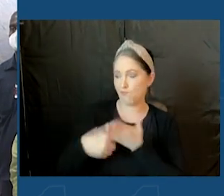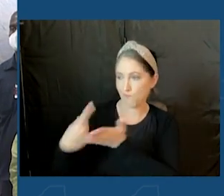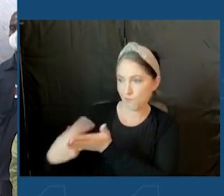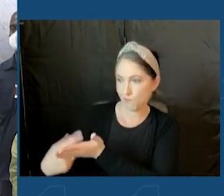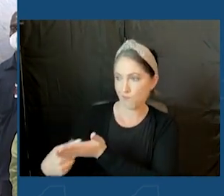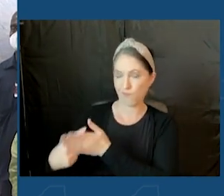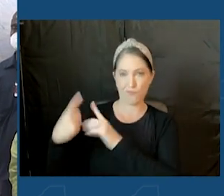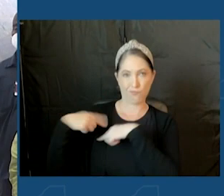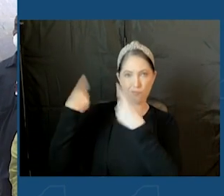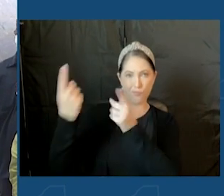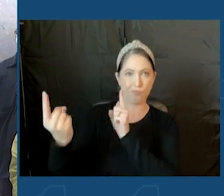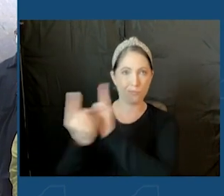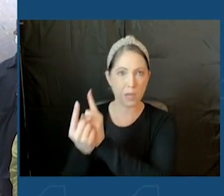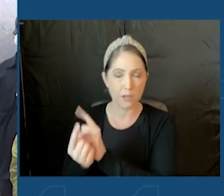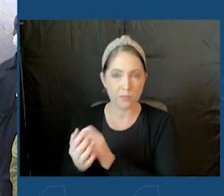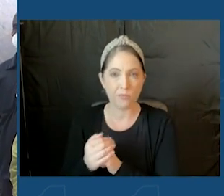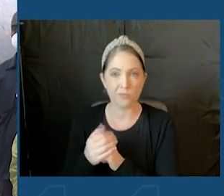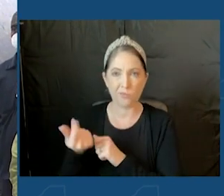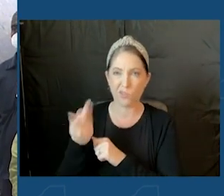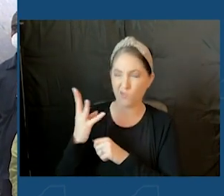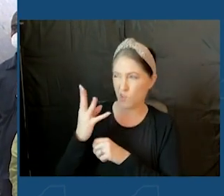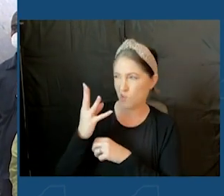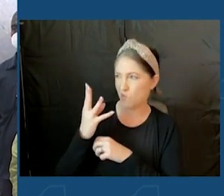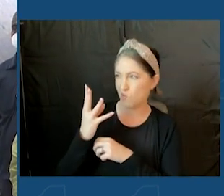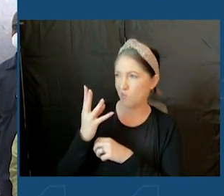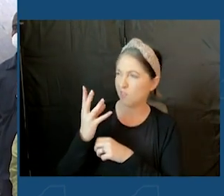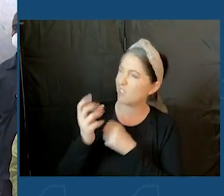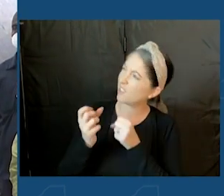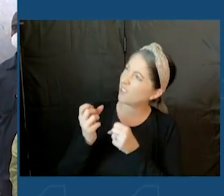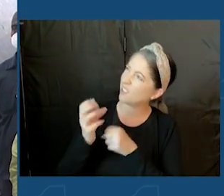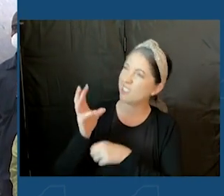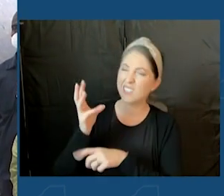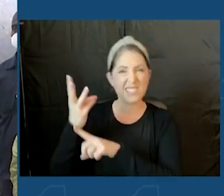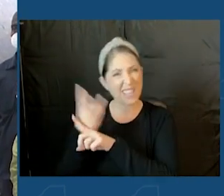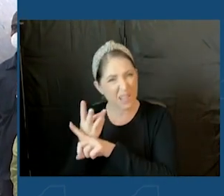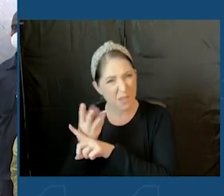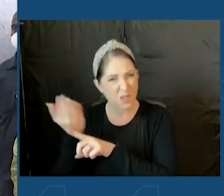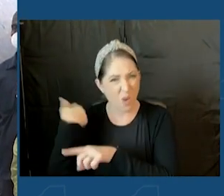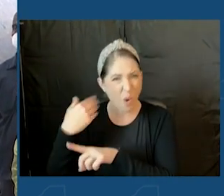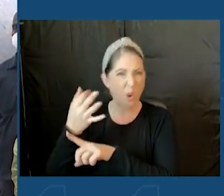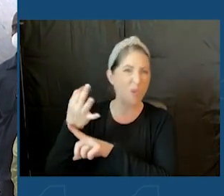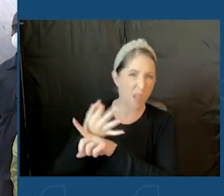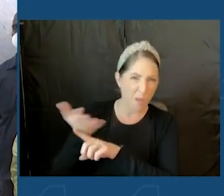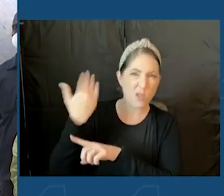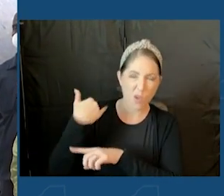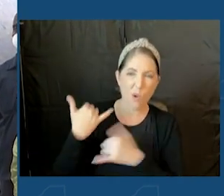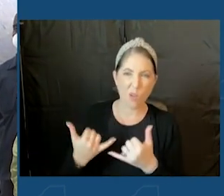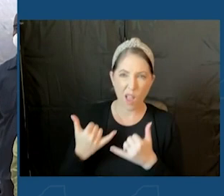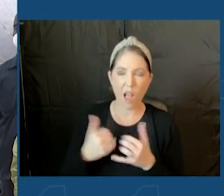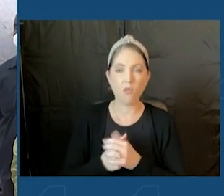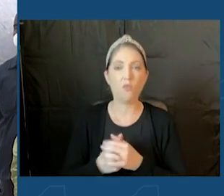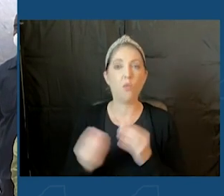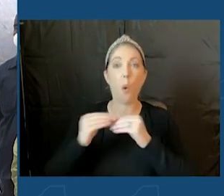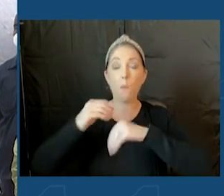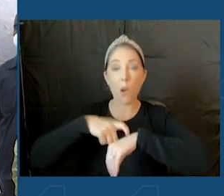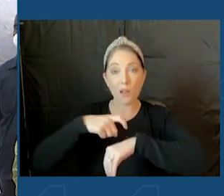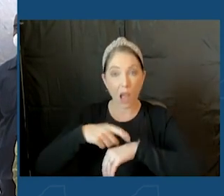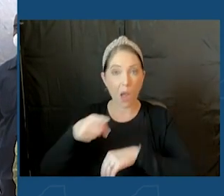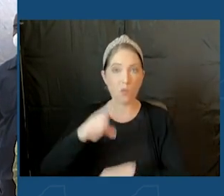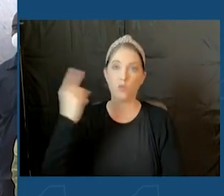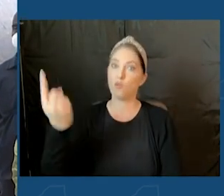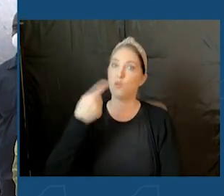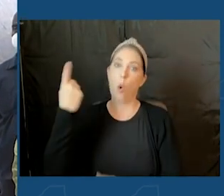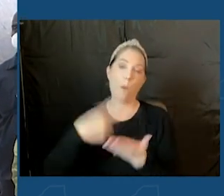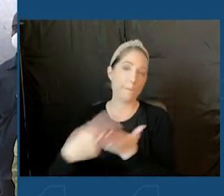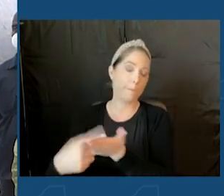other really 9 months ago now. More time, you always talk about that, Governor,